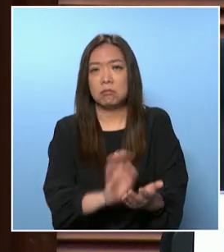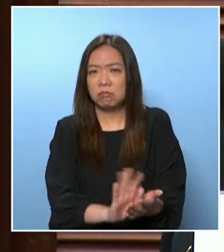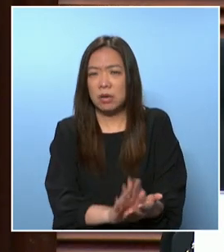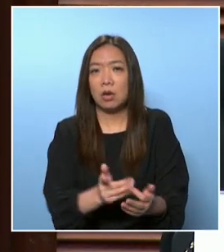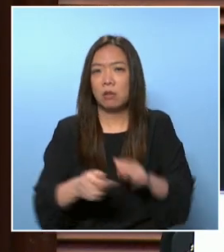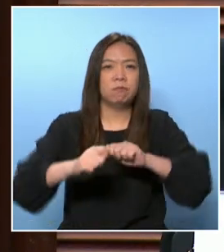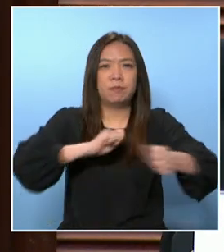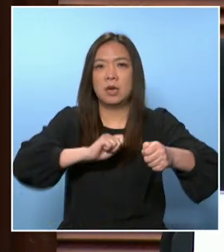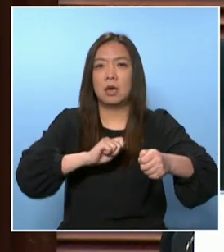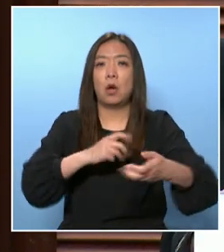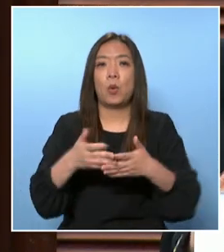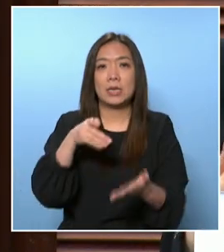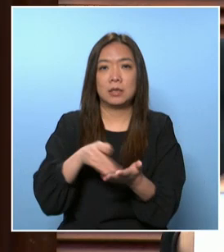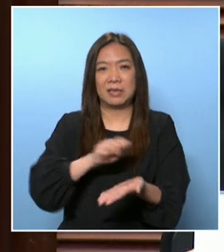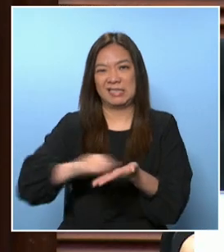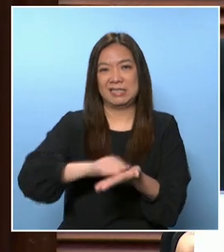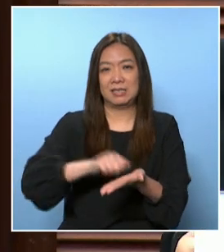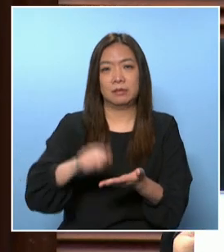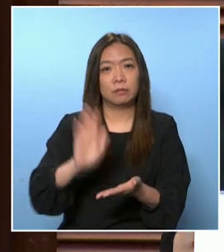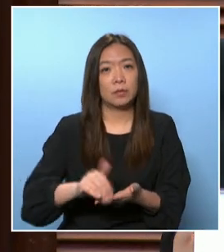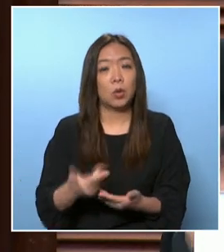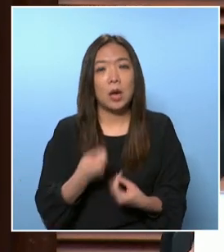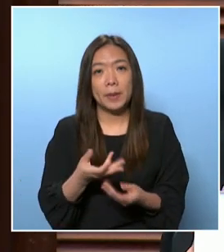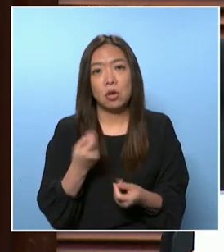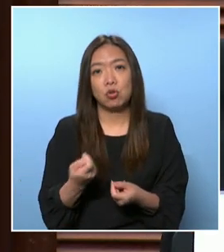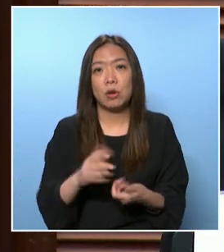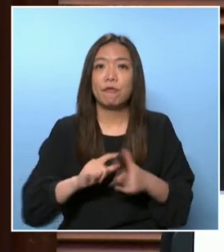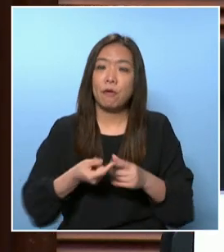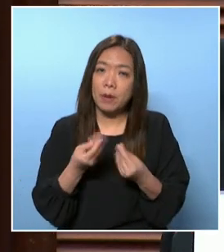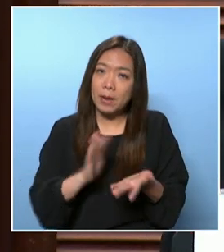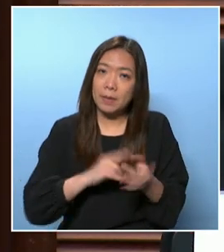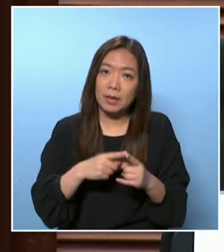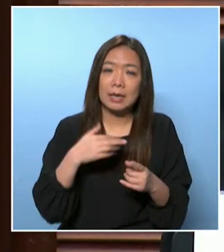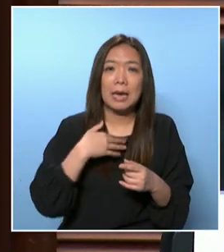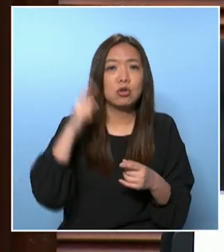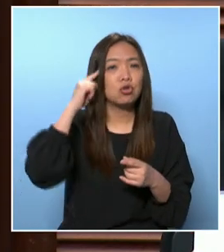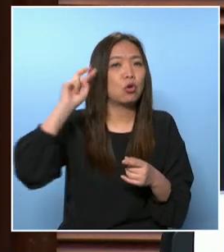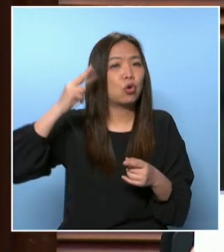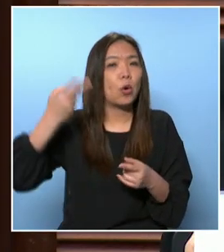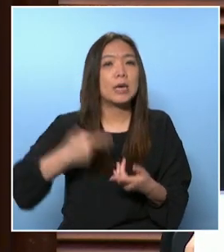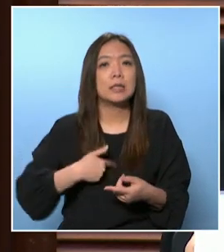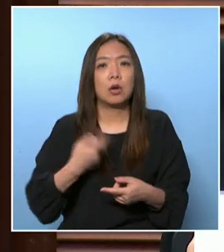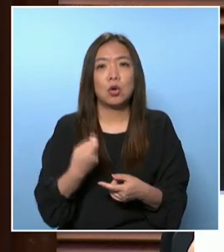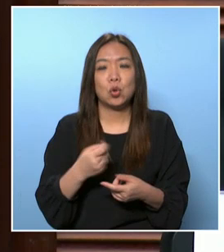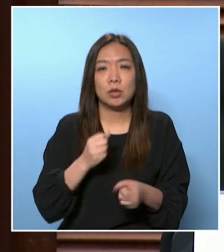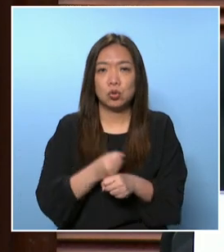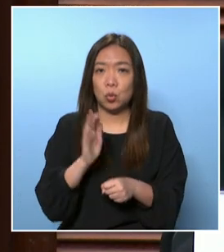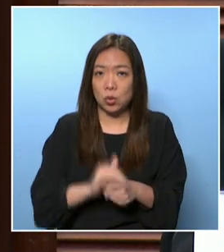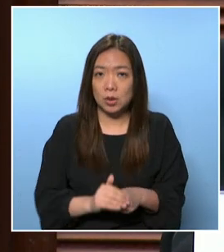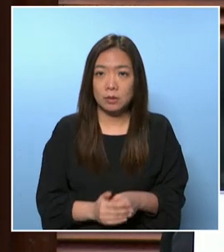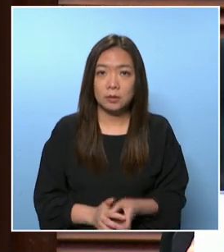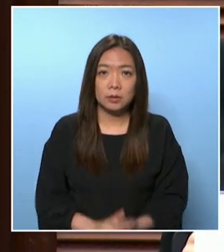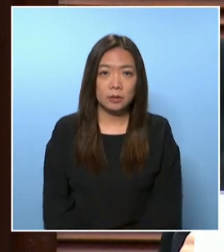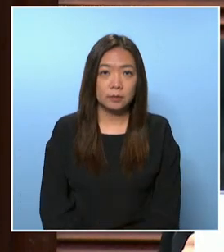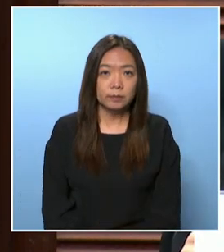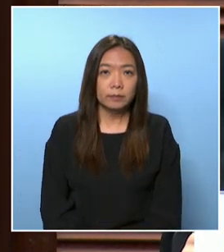AMD. One can tear up or strike off the signature on the paper-based AMD. It would be easier